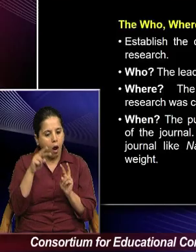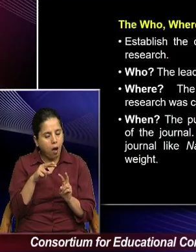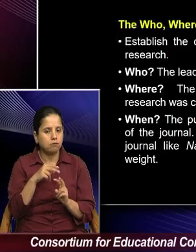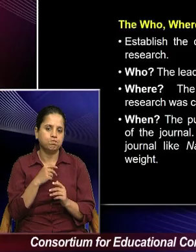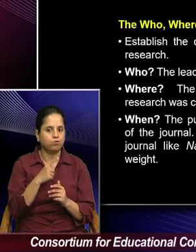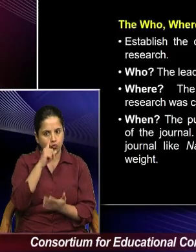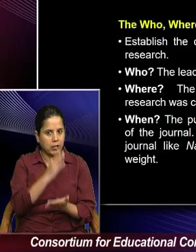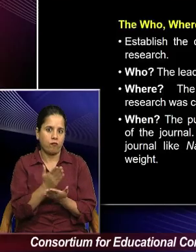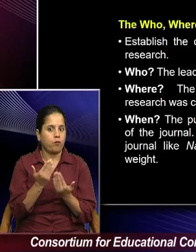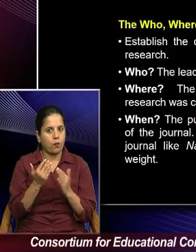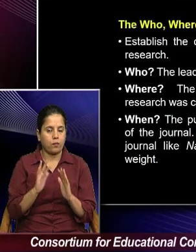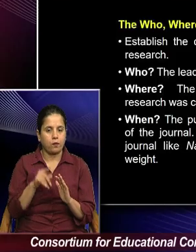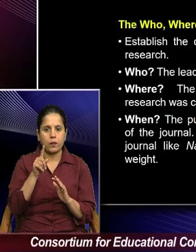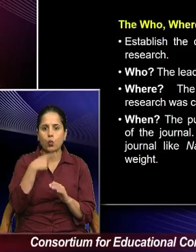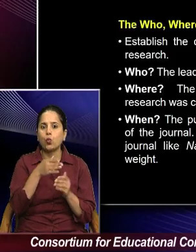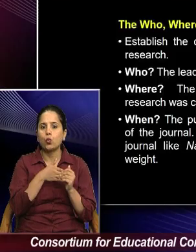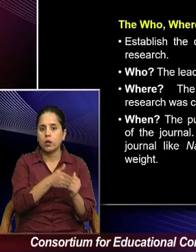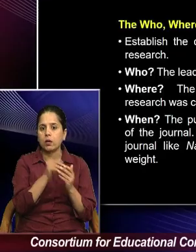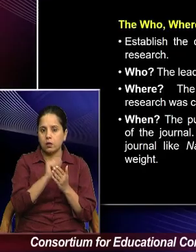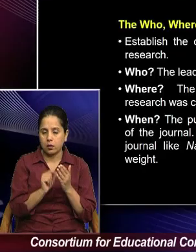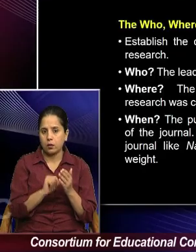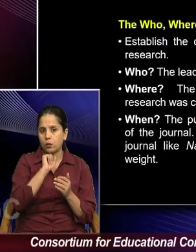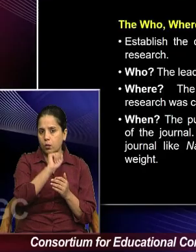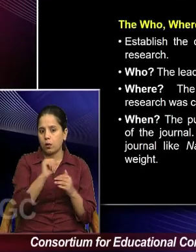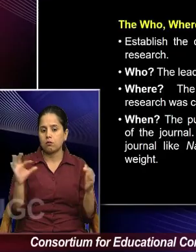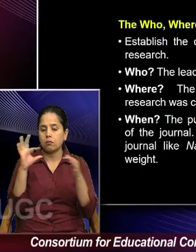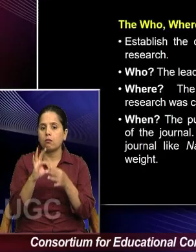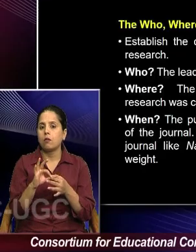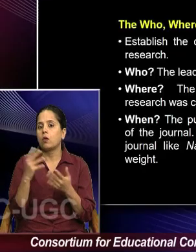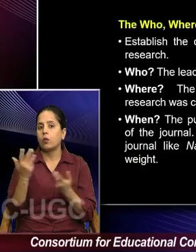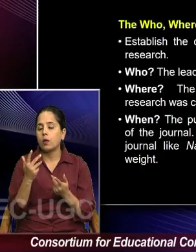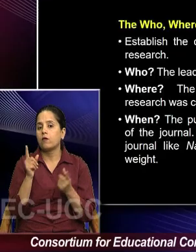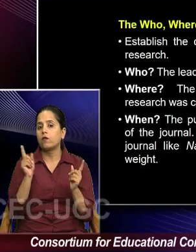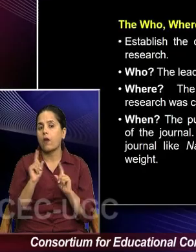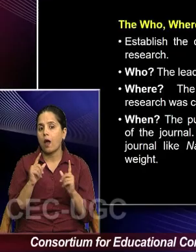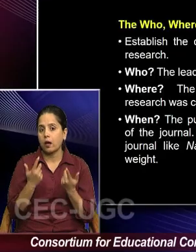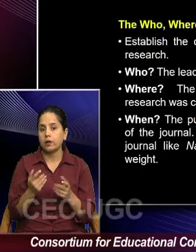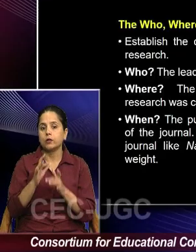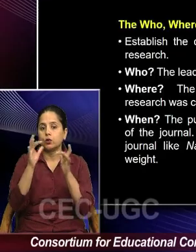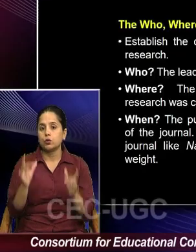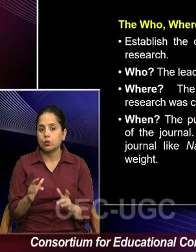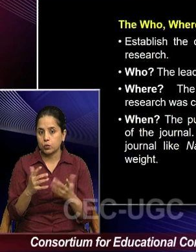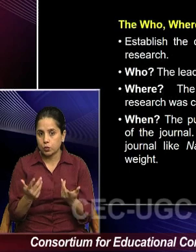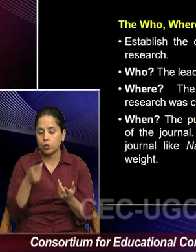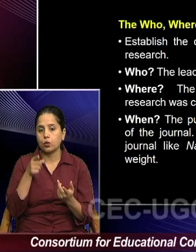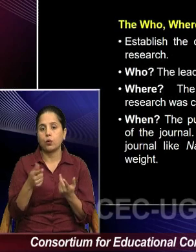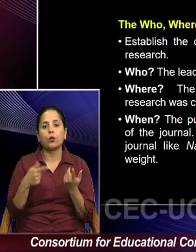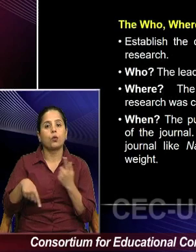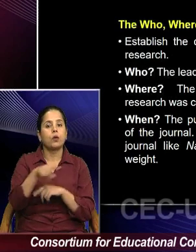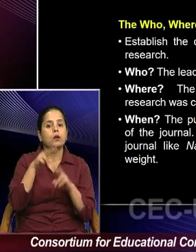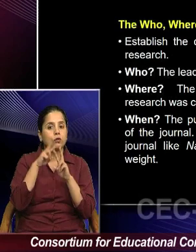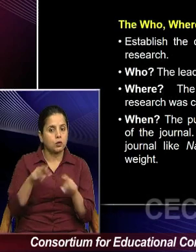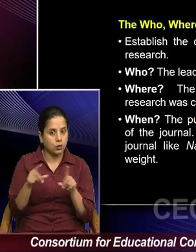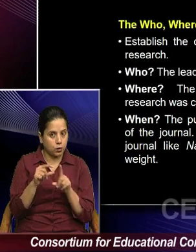research, who the lead authors and their affiliation, where the institutions involved in the